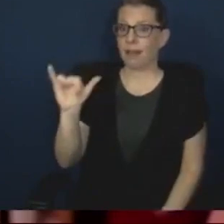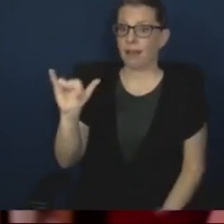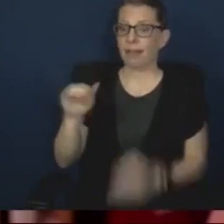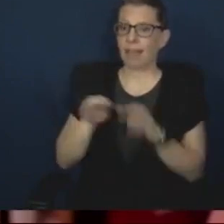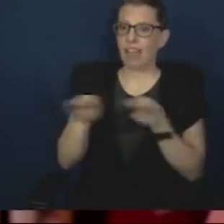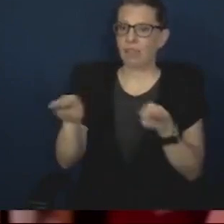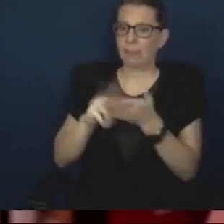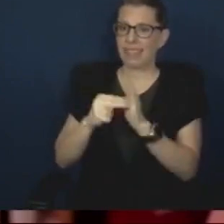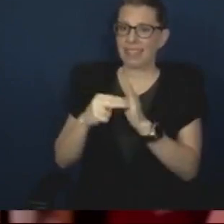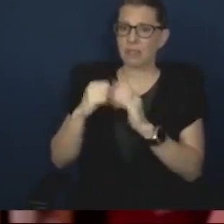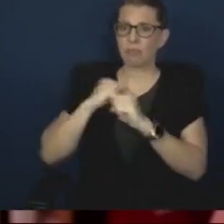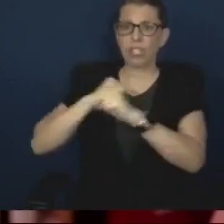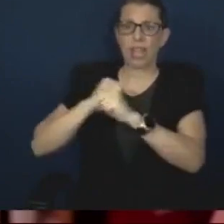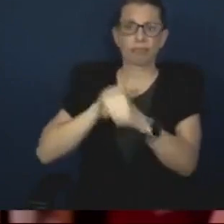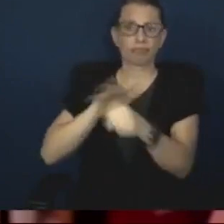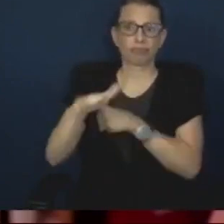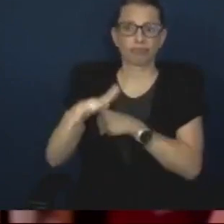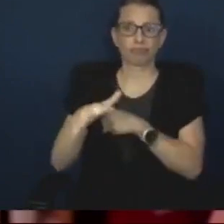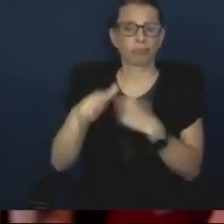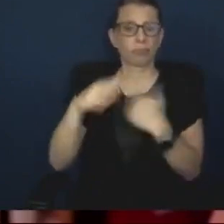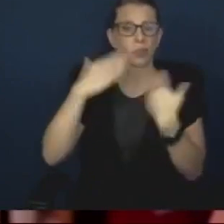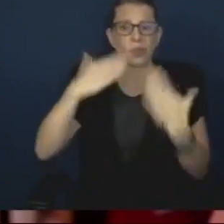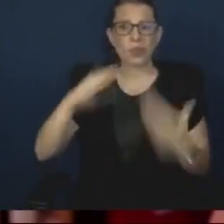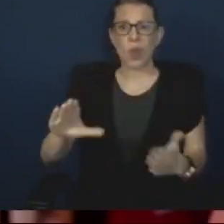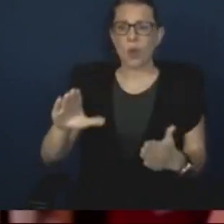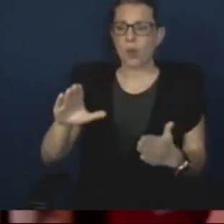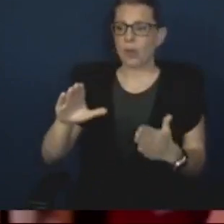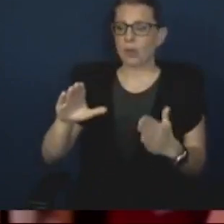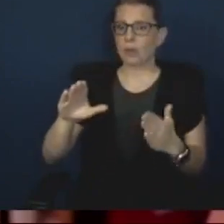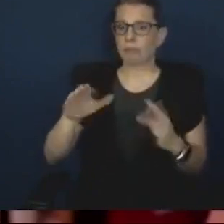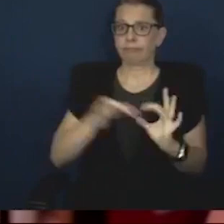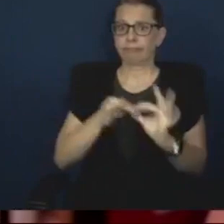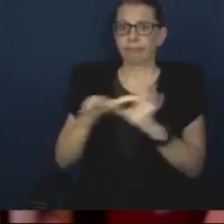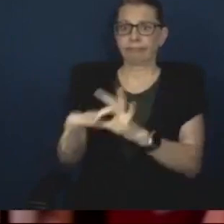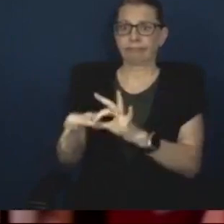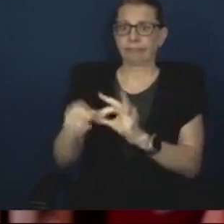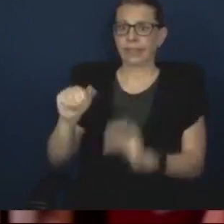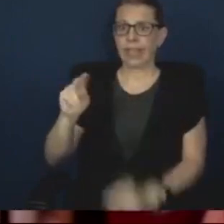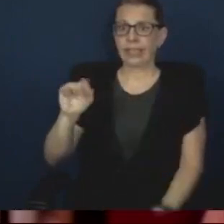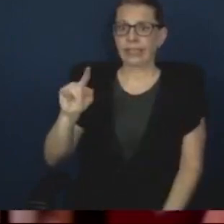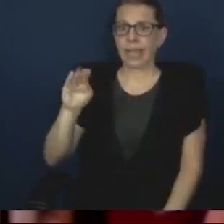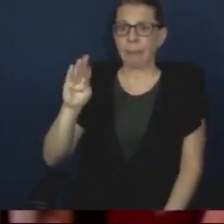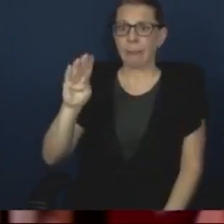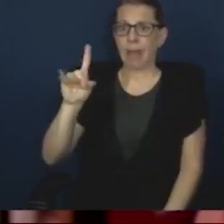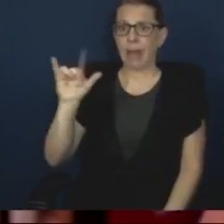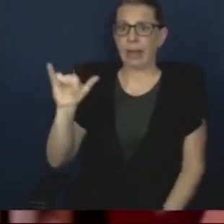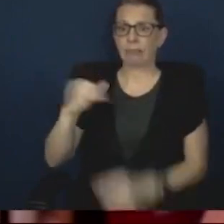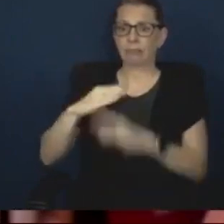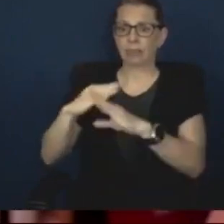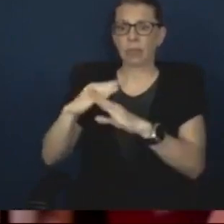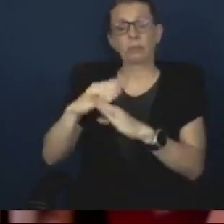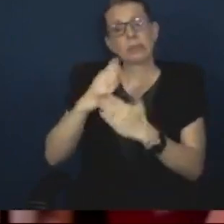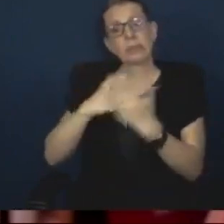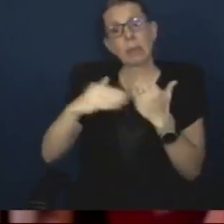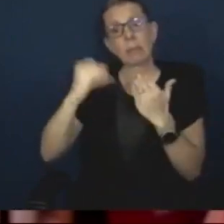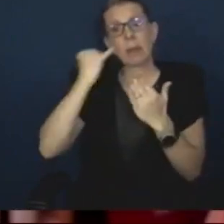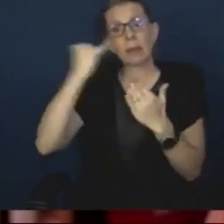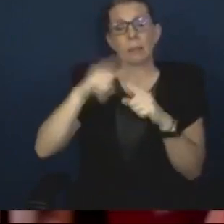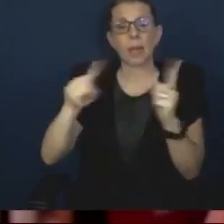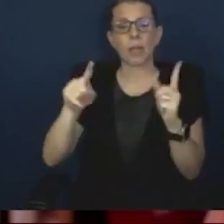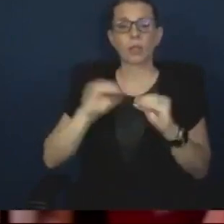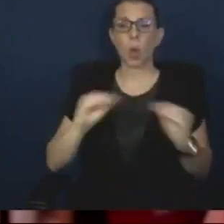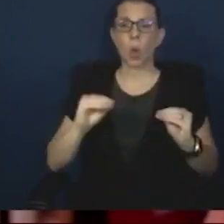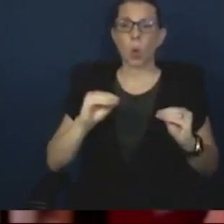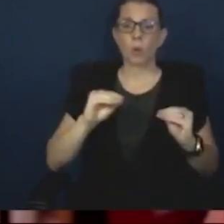protective. Mm-hmm. We don't know the correlate of antibody protection. We have some ideas, but there's no standardized neutralization test